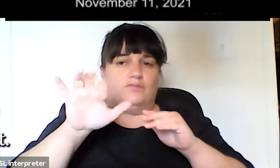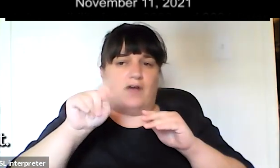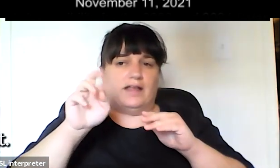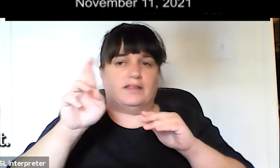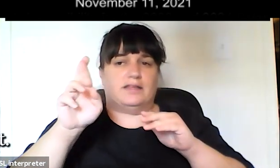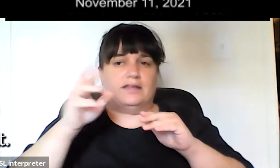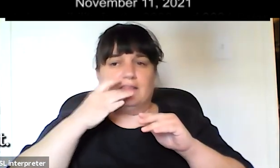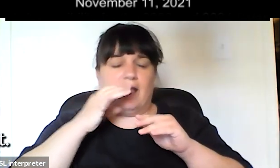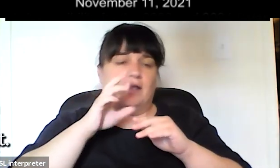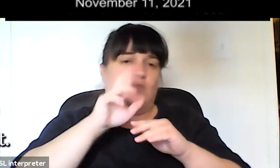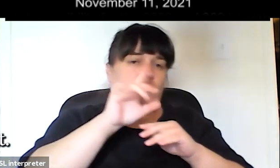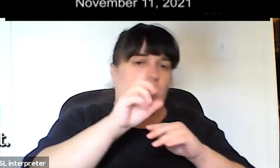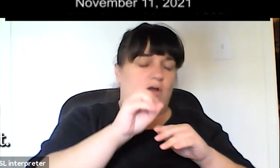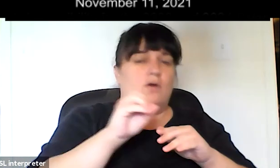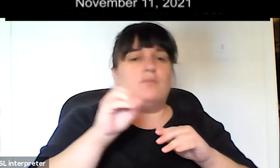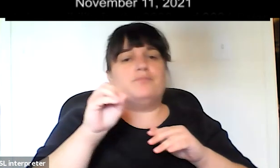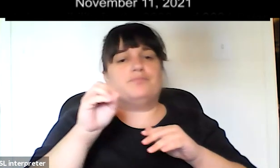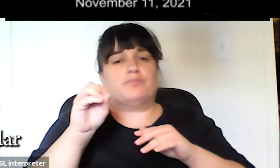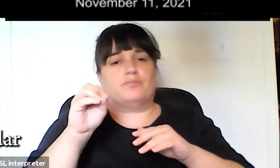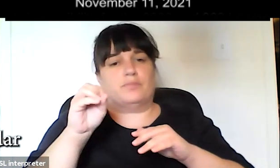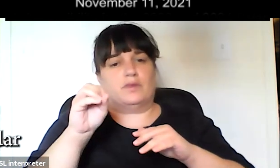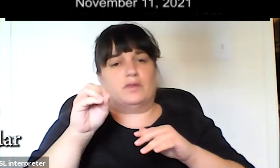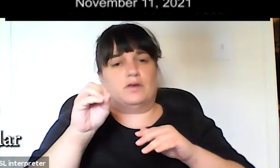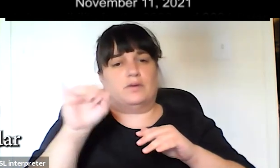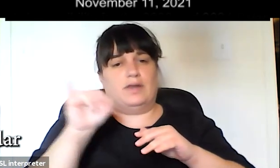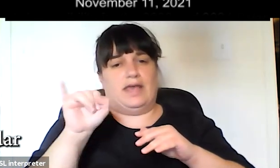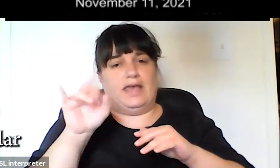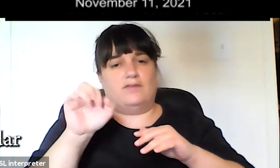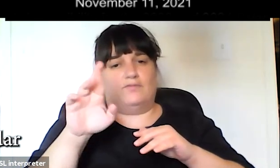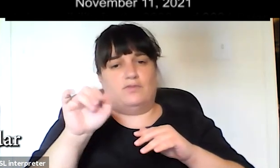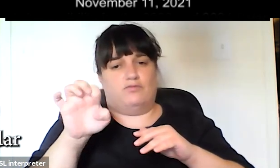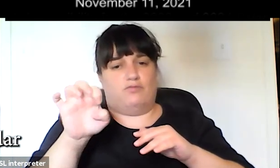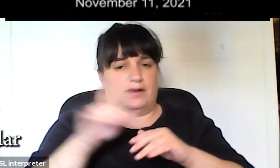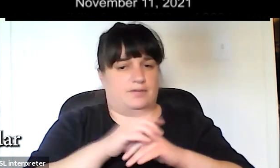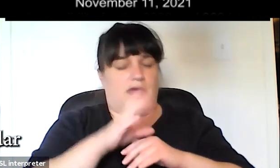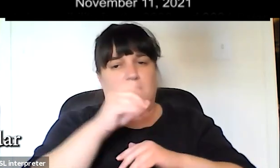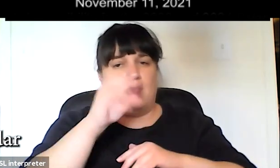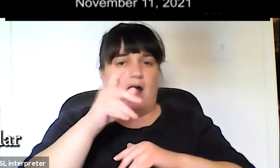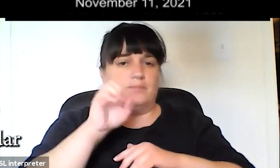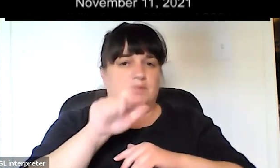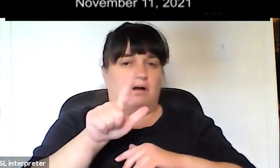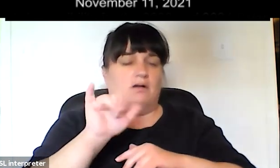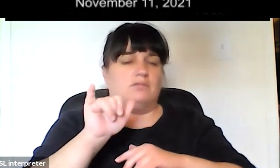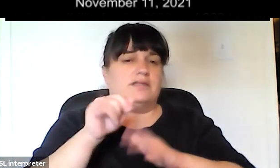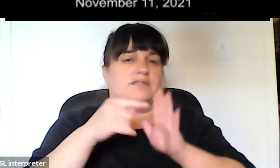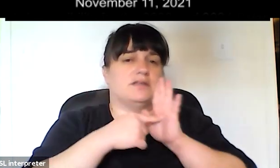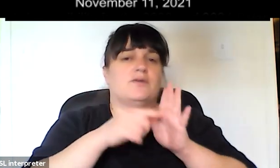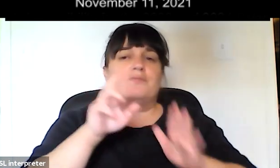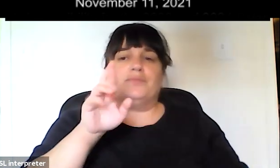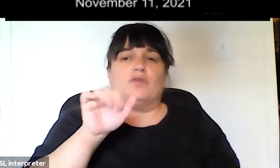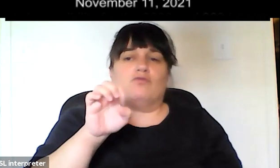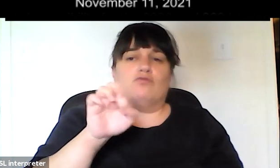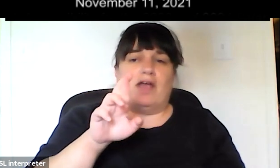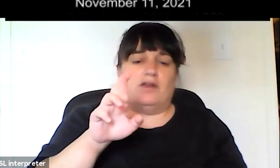radio light, the infrared light, and the optical light. And so this piece that I'm going to play for you is a radar scan